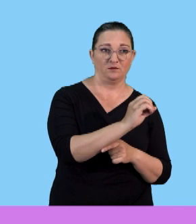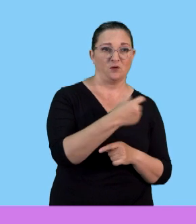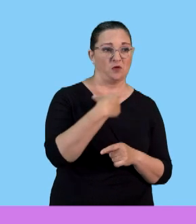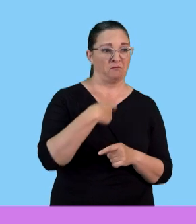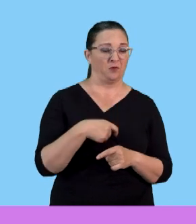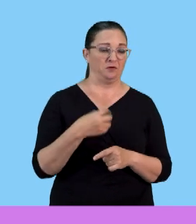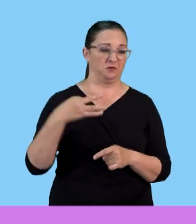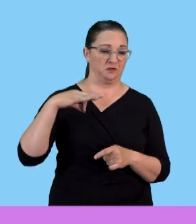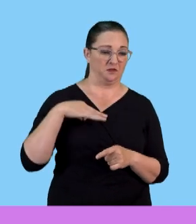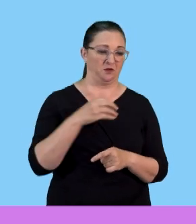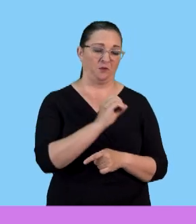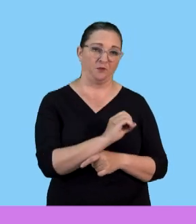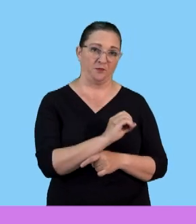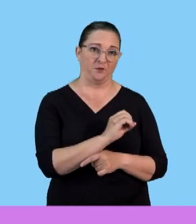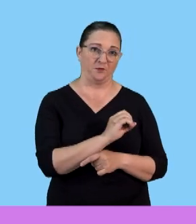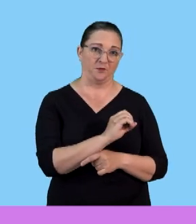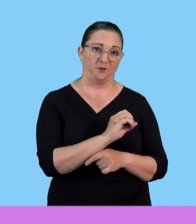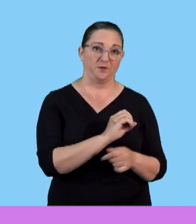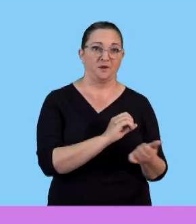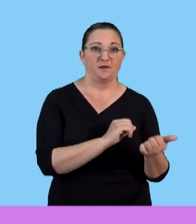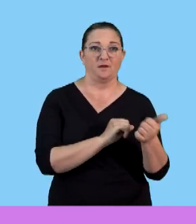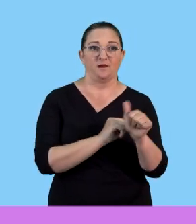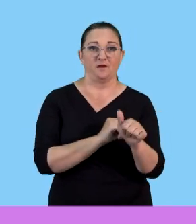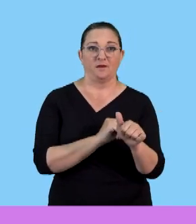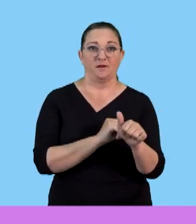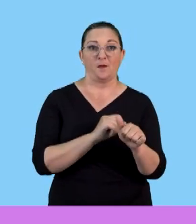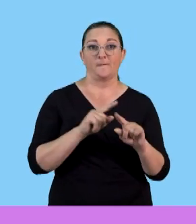person will not have any income. So now if you say